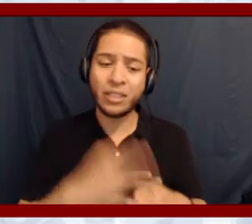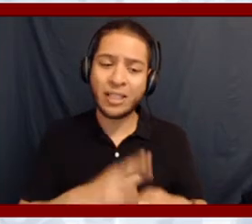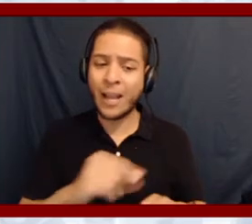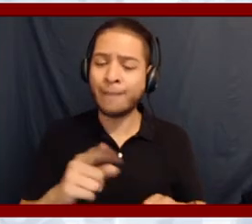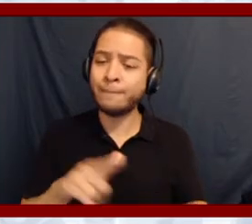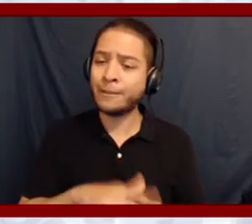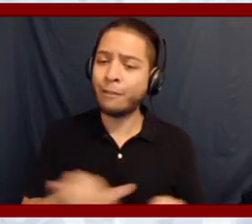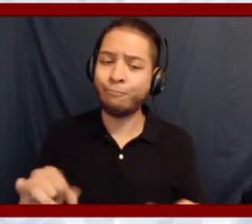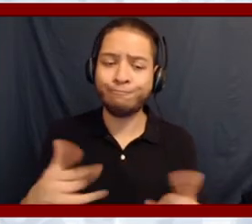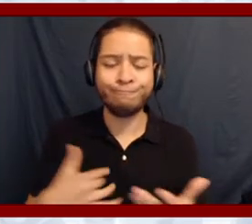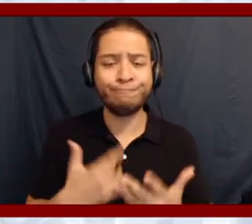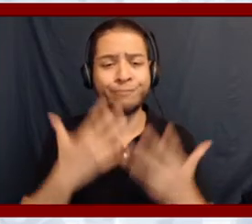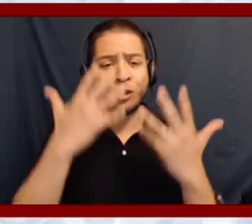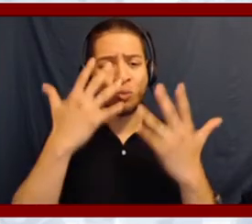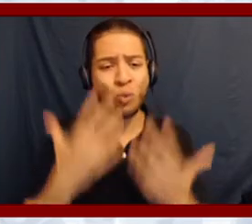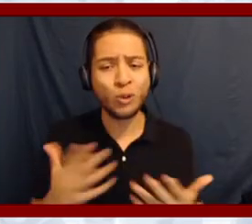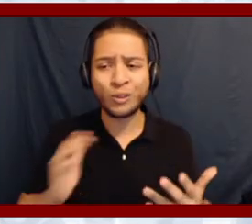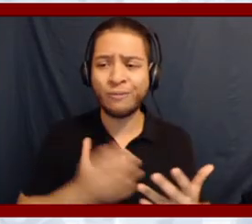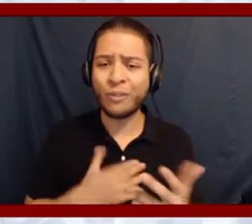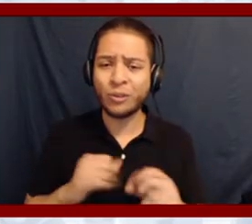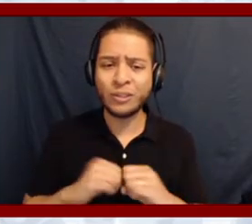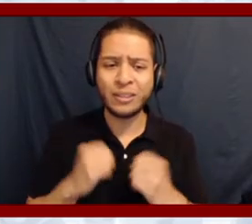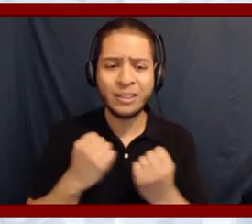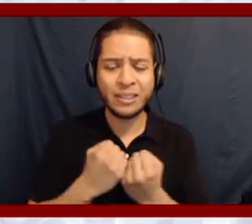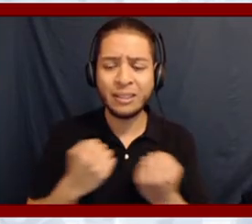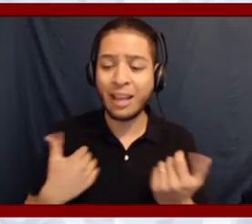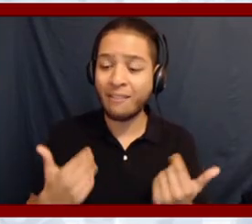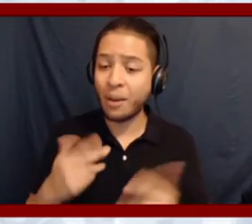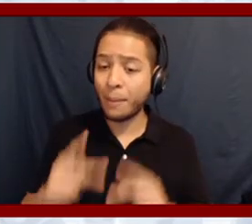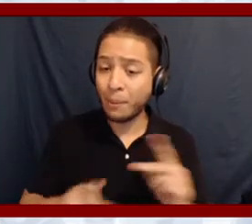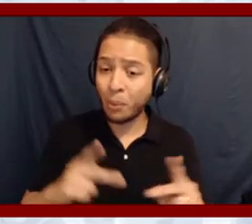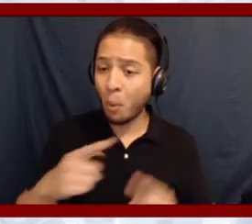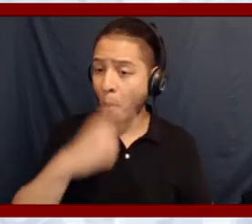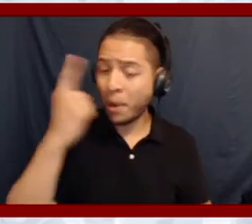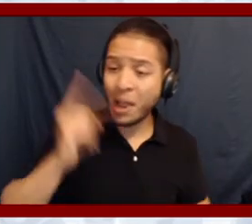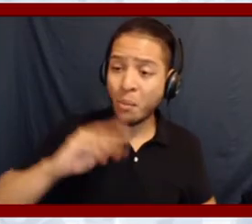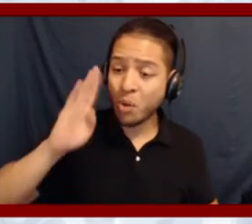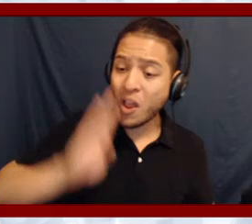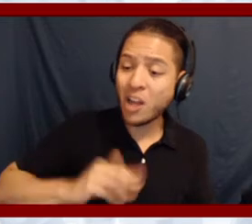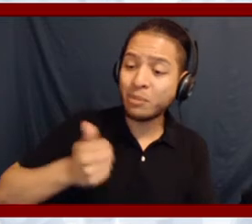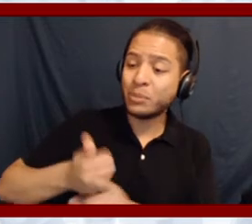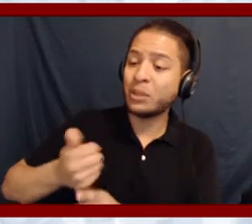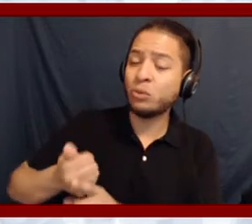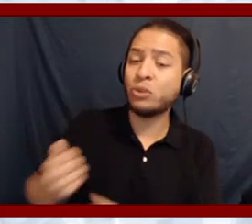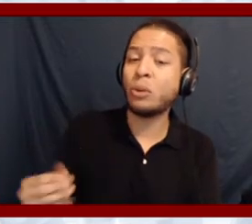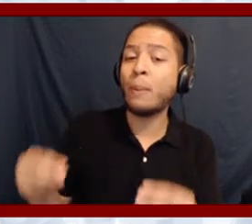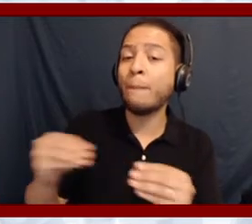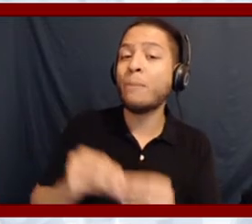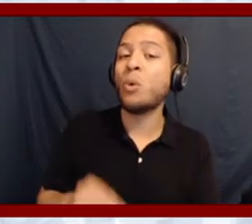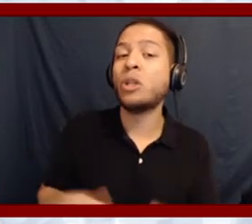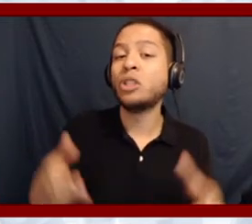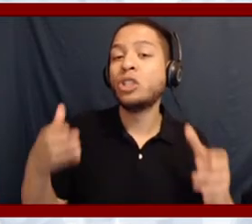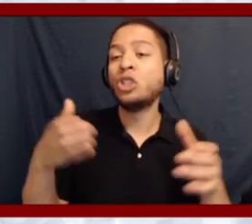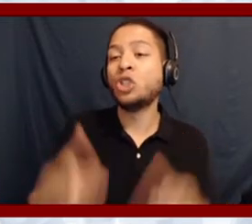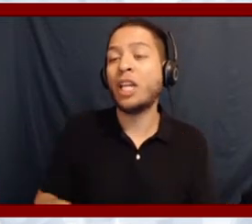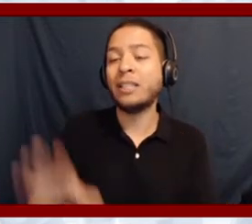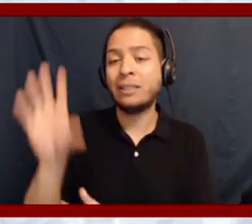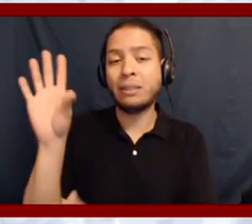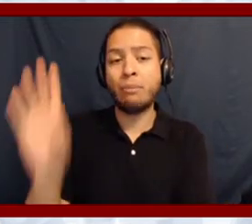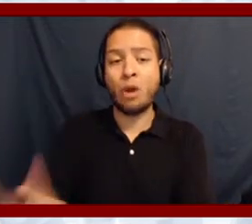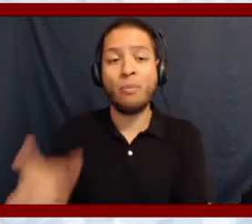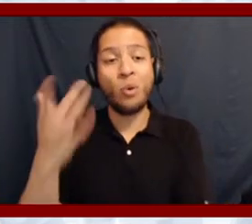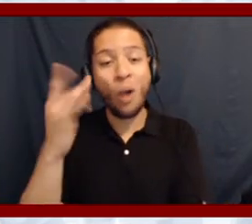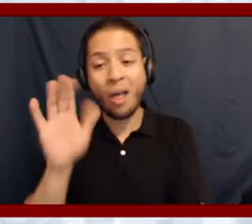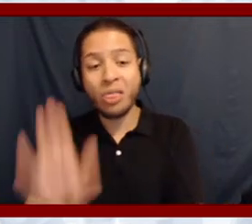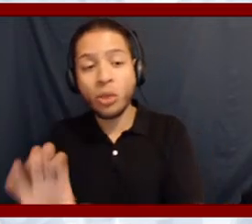we have brown and black people who are not only more susceptible to getting infected on the basis of the jobs that they find